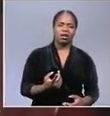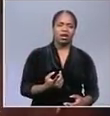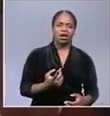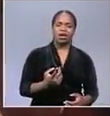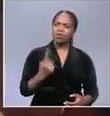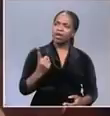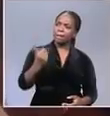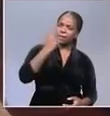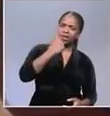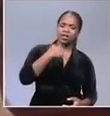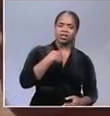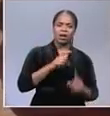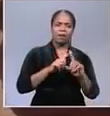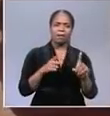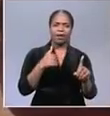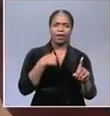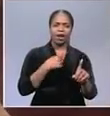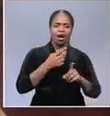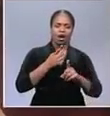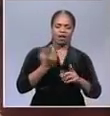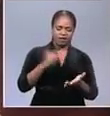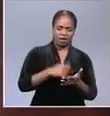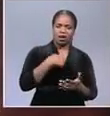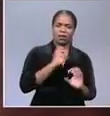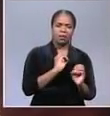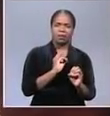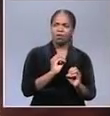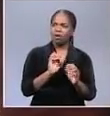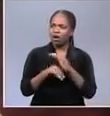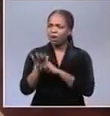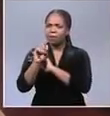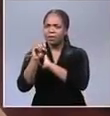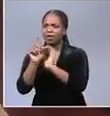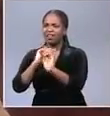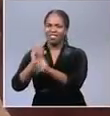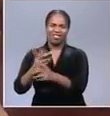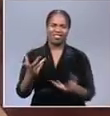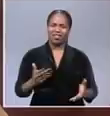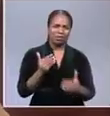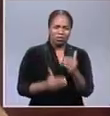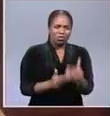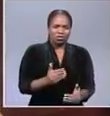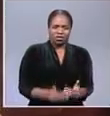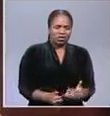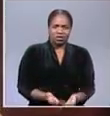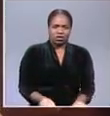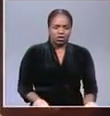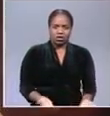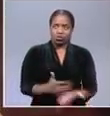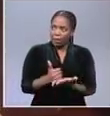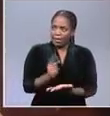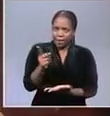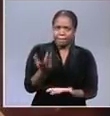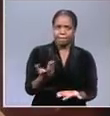if we are targeting or harassing him. I would never do that. I mean, this process is to assist him